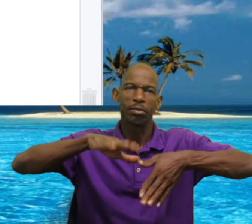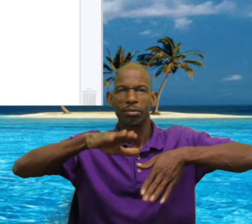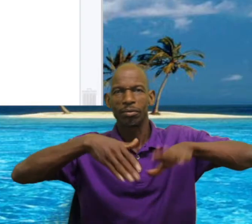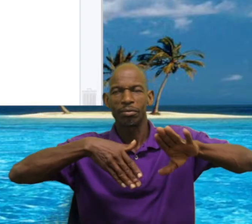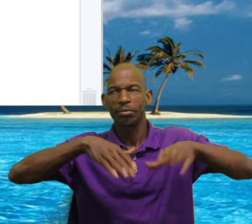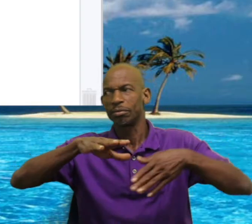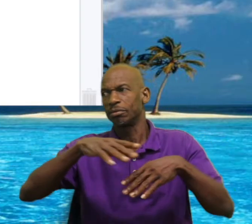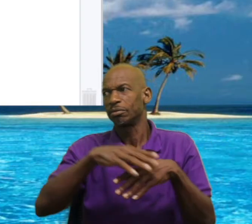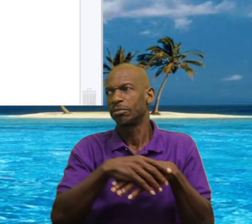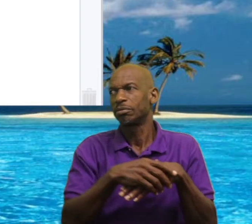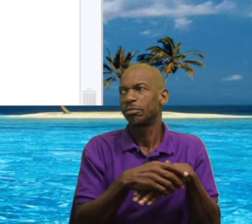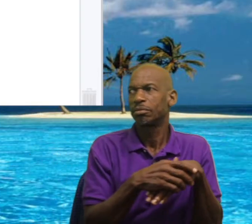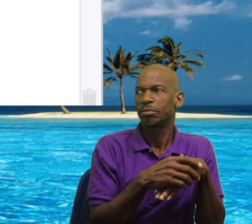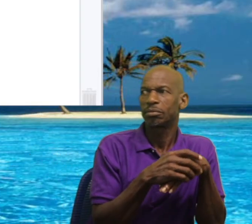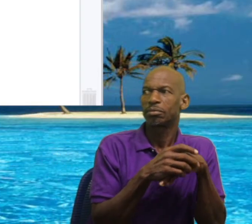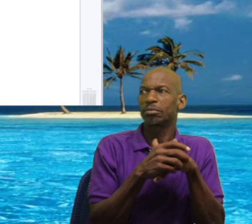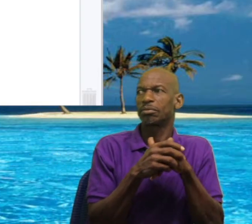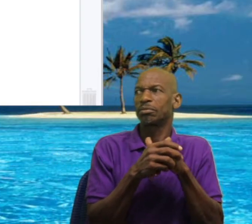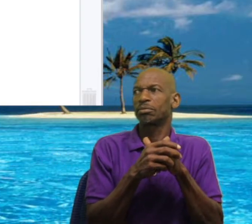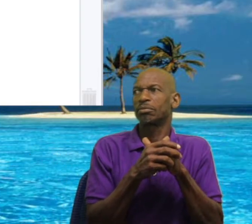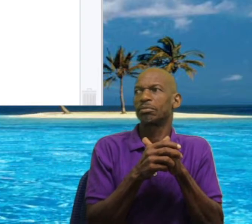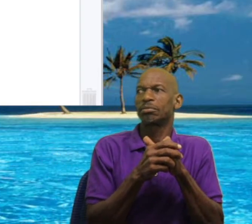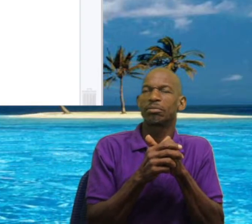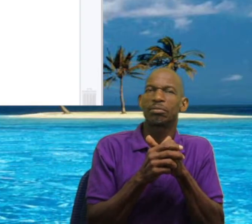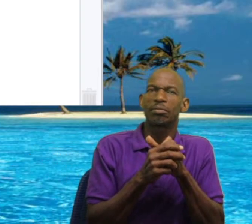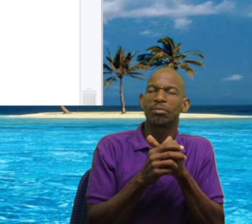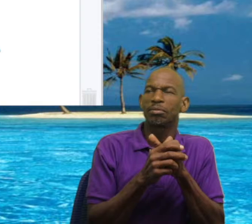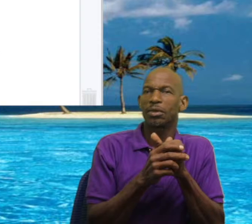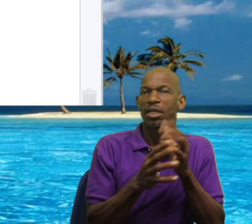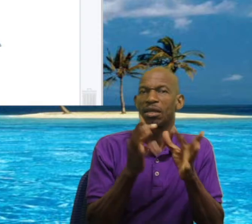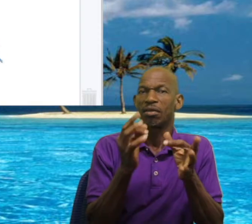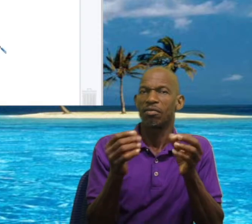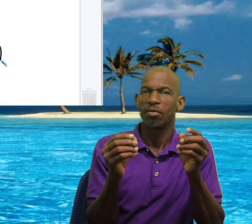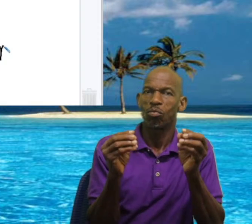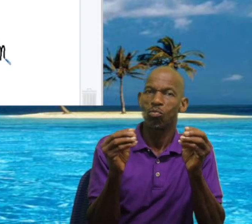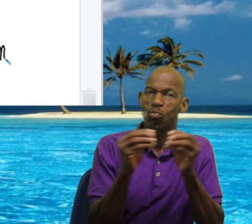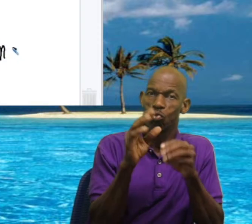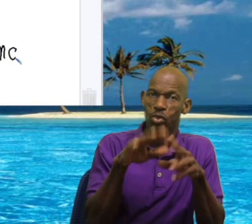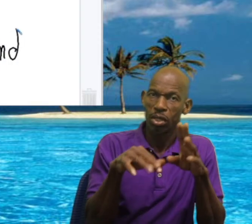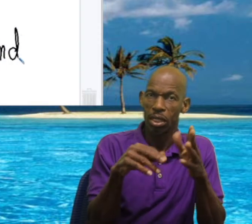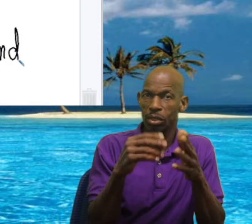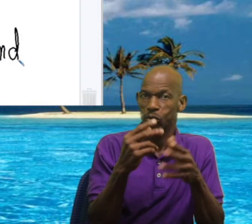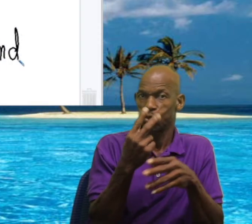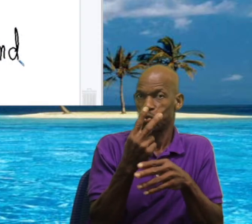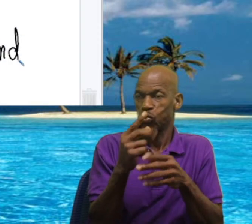and if I have more than two words, I put a comma, and